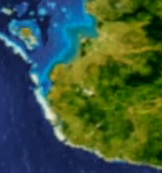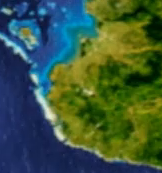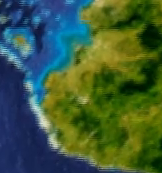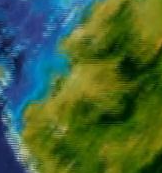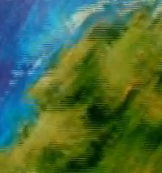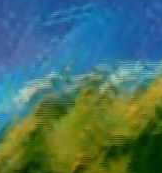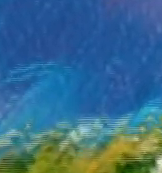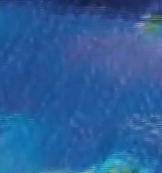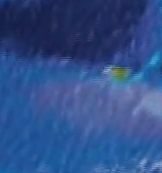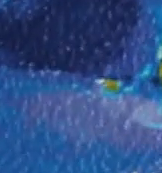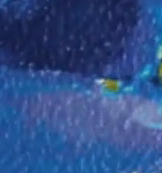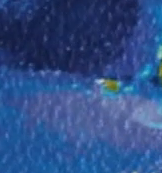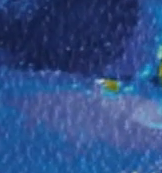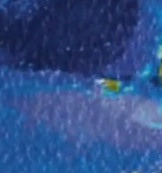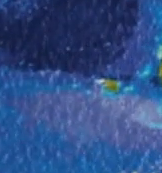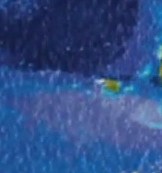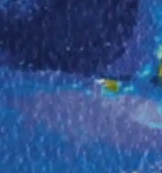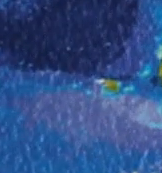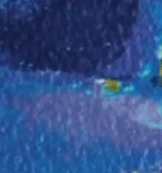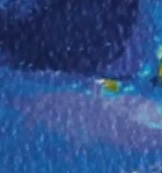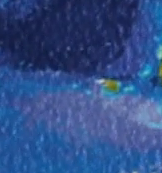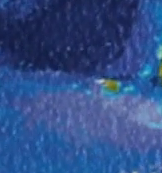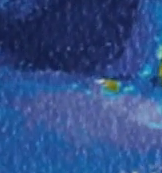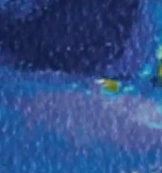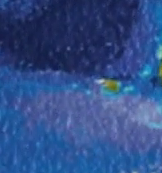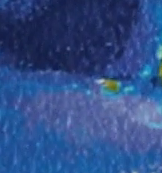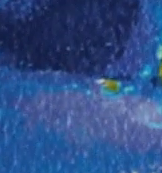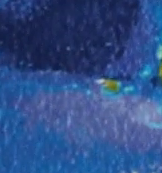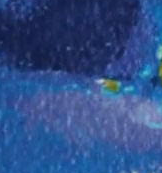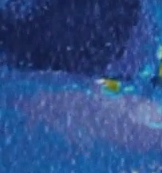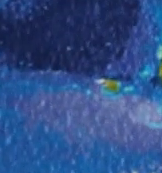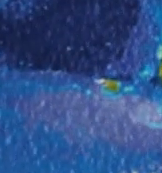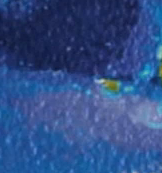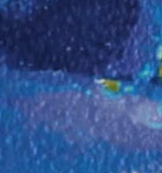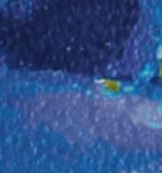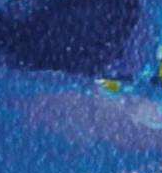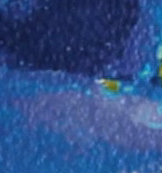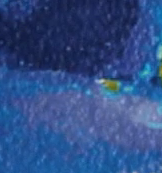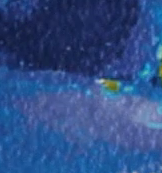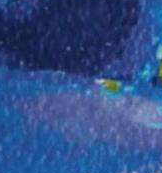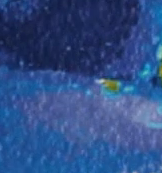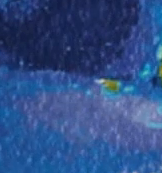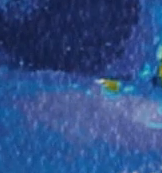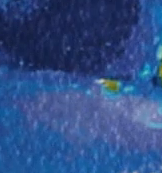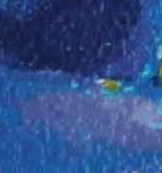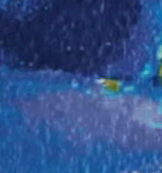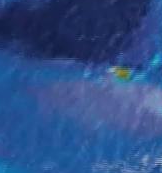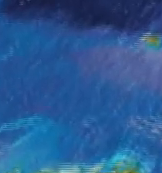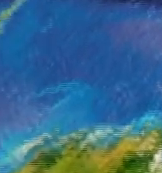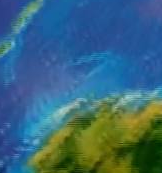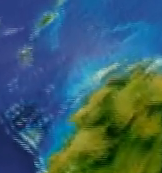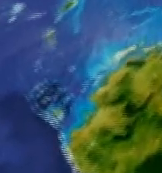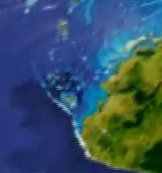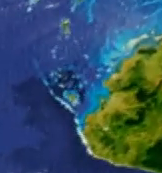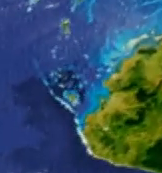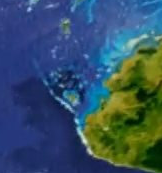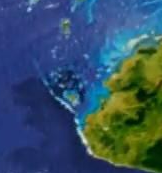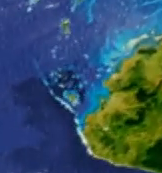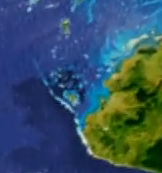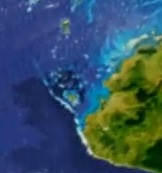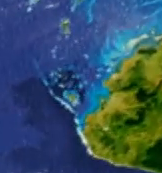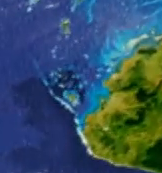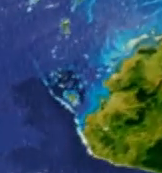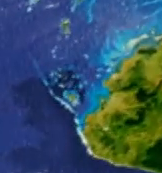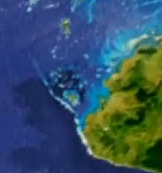times. And in the north, a passing morning shower, followed by a thunderstorm in parts of the Northern Division. At sea, moderate to